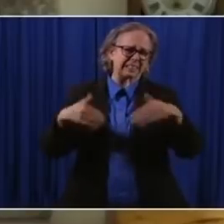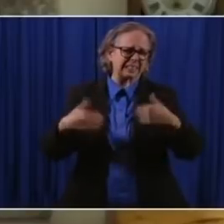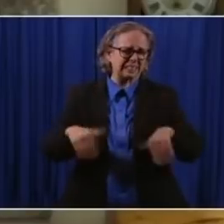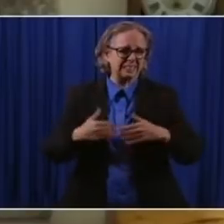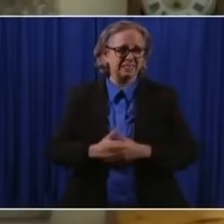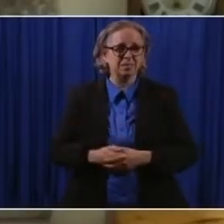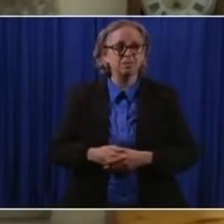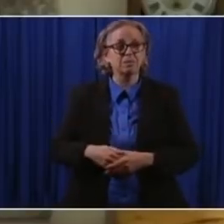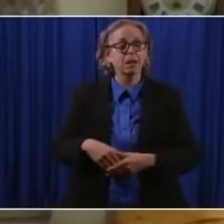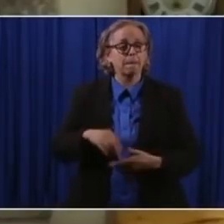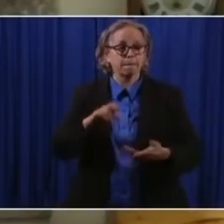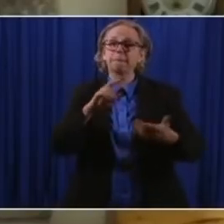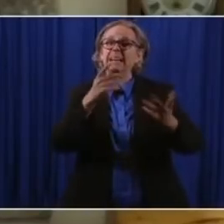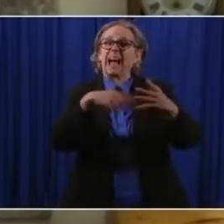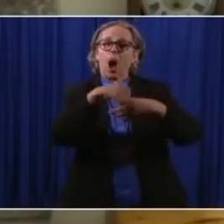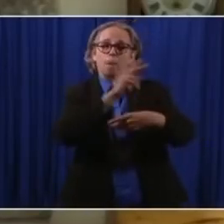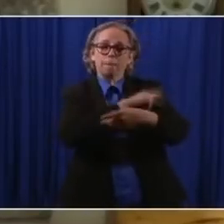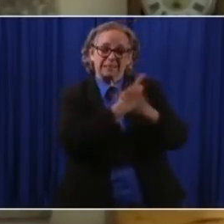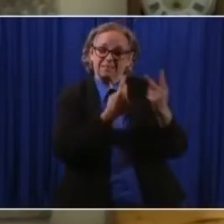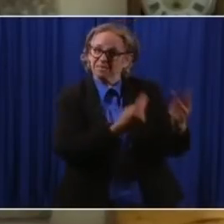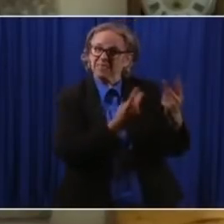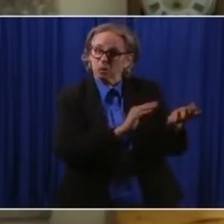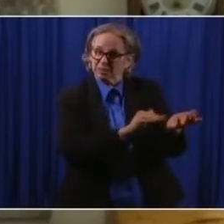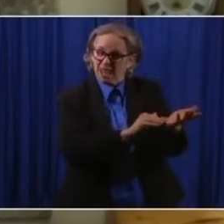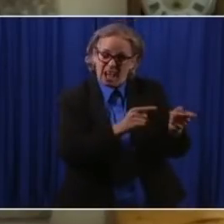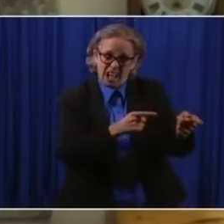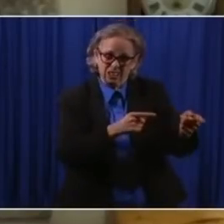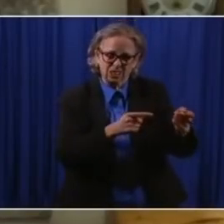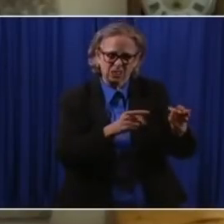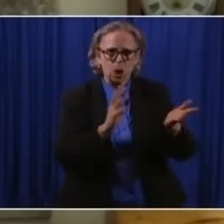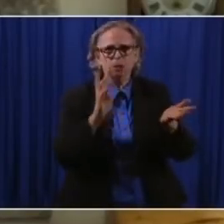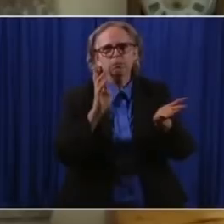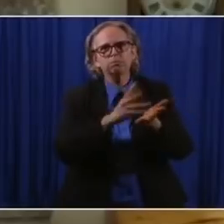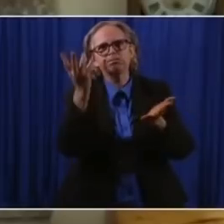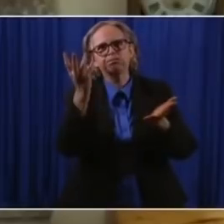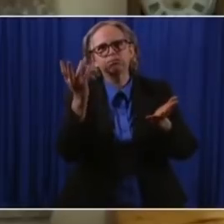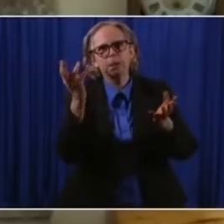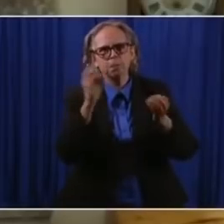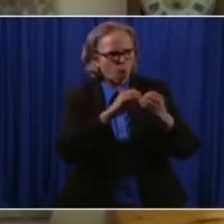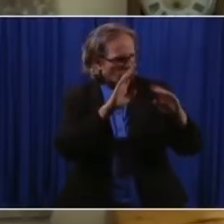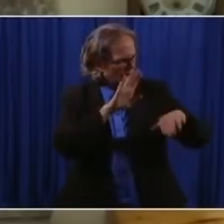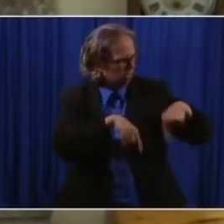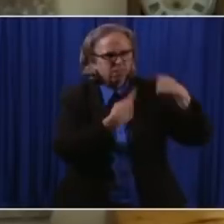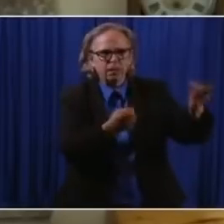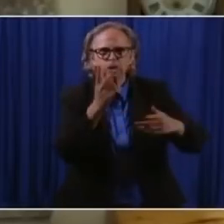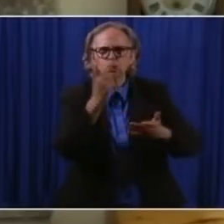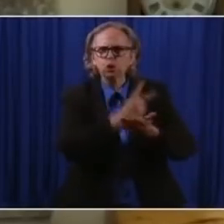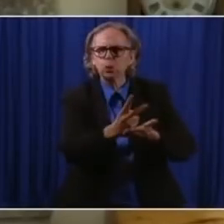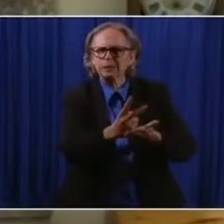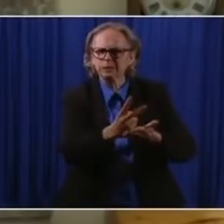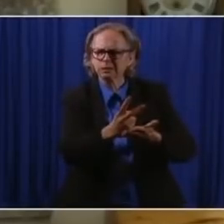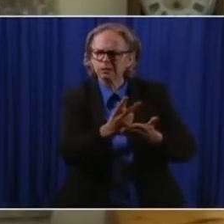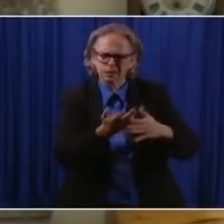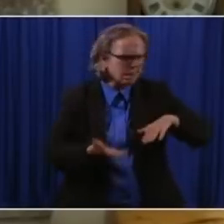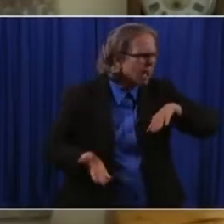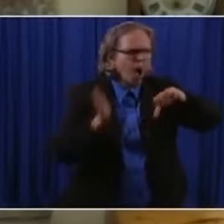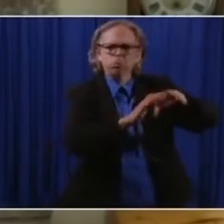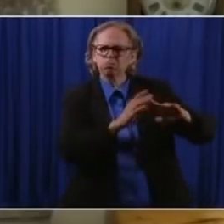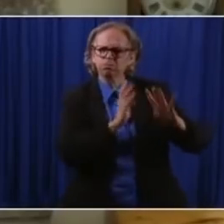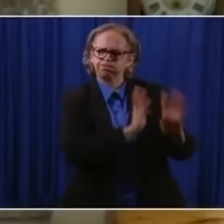COVID have gone up almost 4 times, from 11 a day to 41 per day. cases are linked to